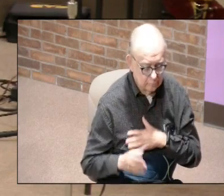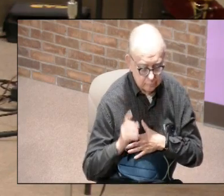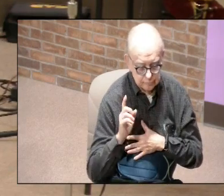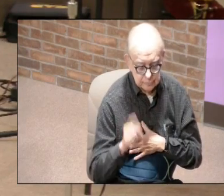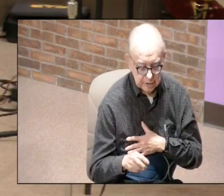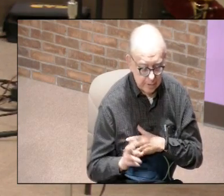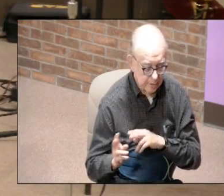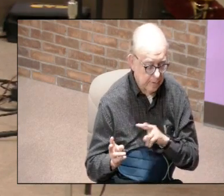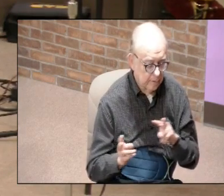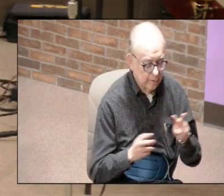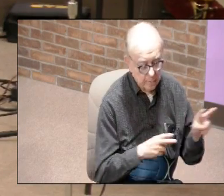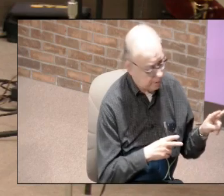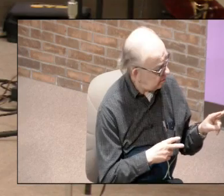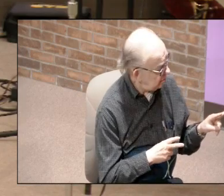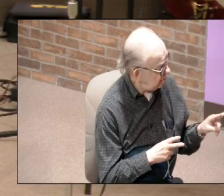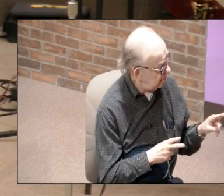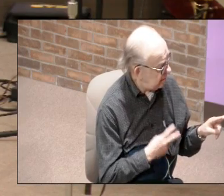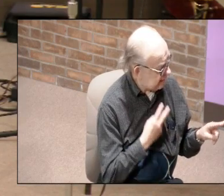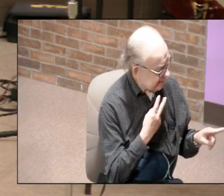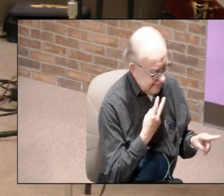to turn around to see who sang it to us